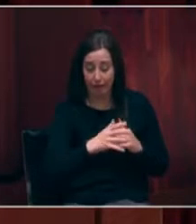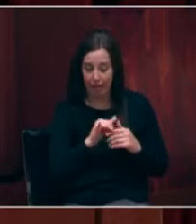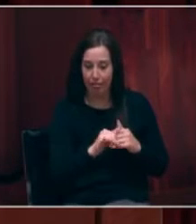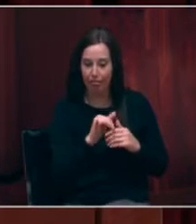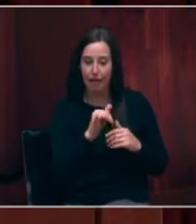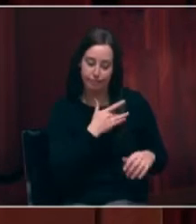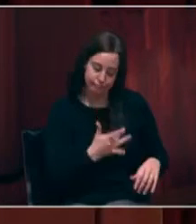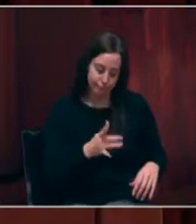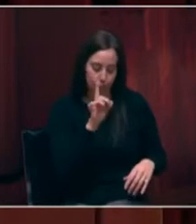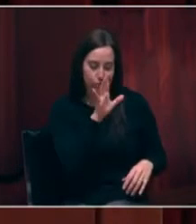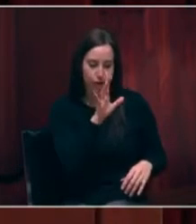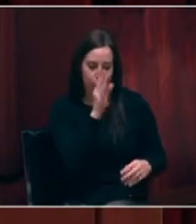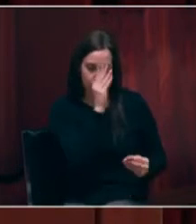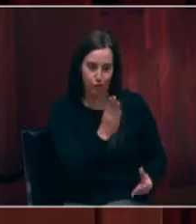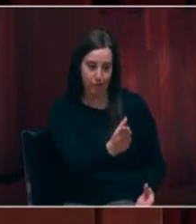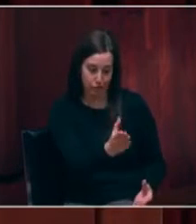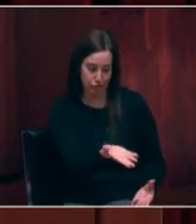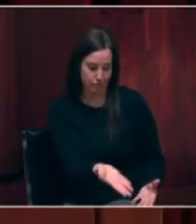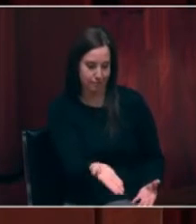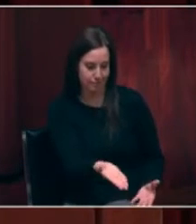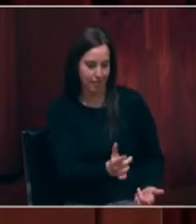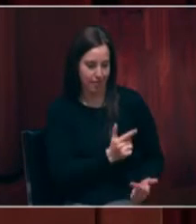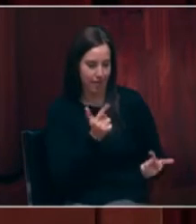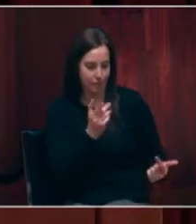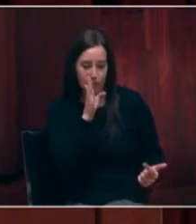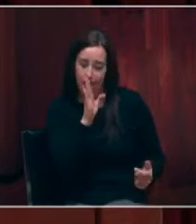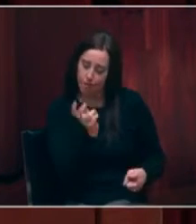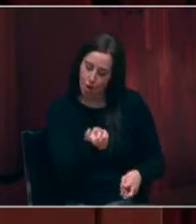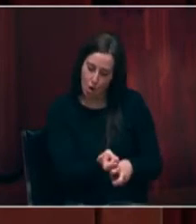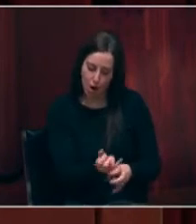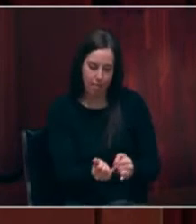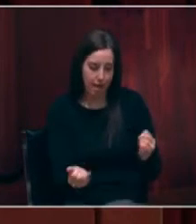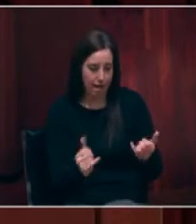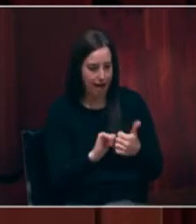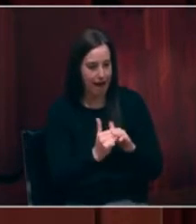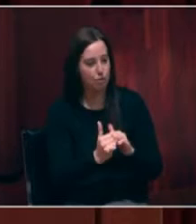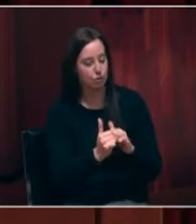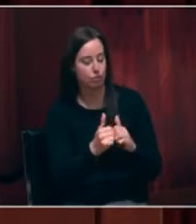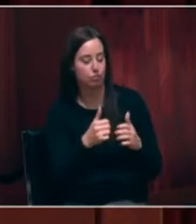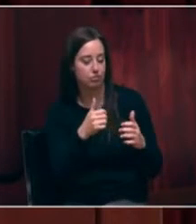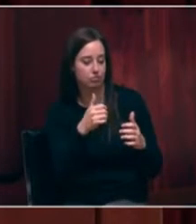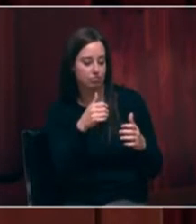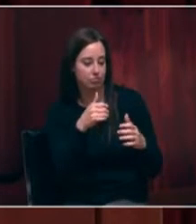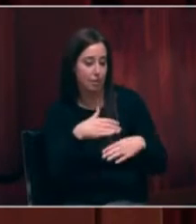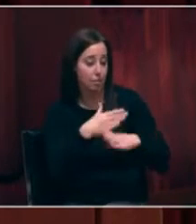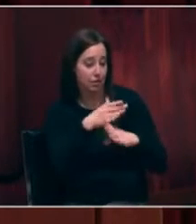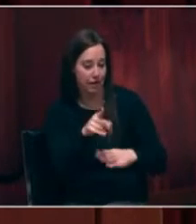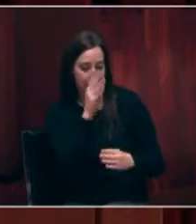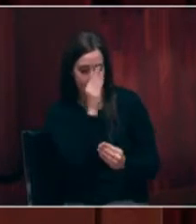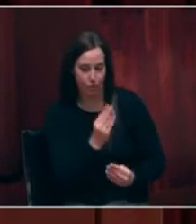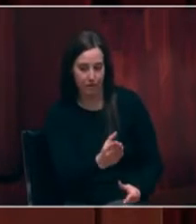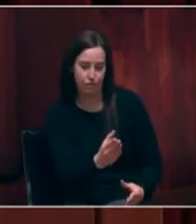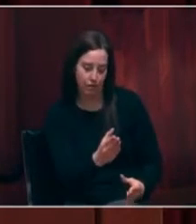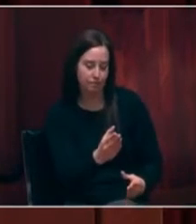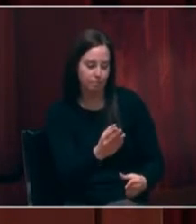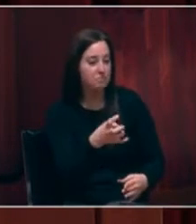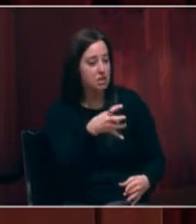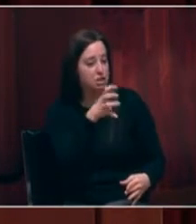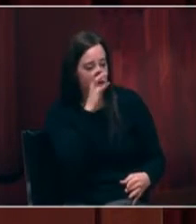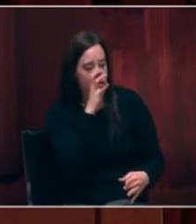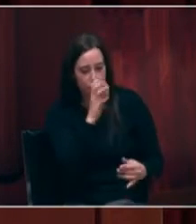the electronic environment, you're going to find a hard line for how to protect this information. And for the IT folks in the room, it's the moderate